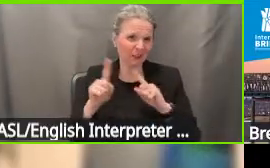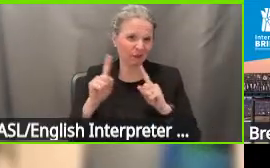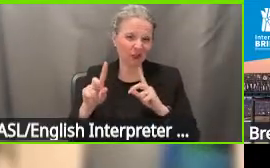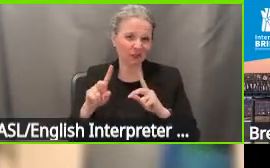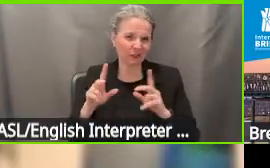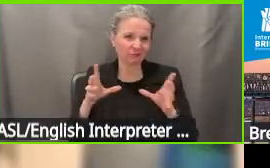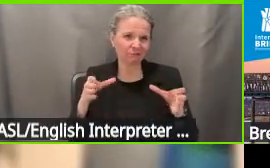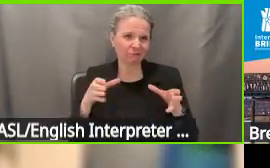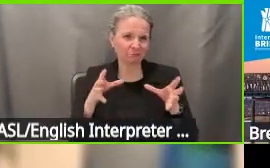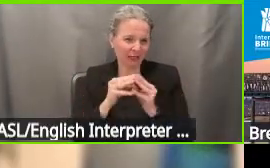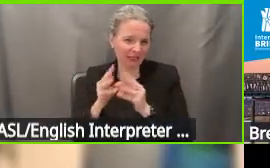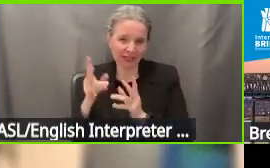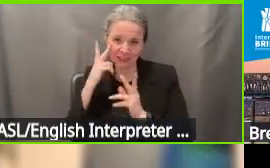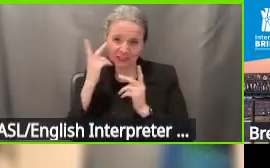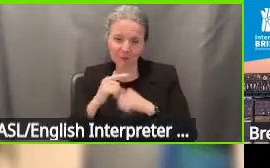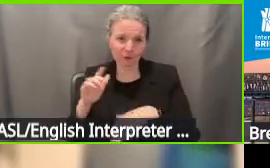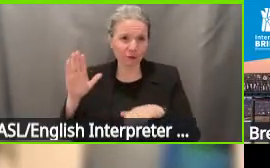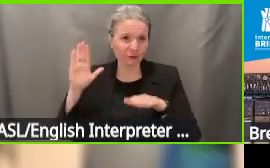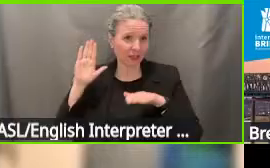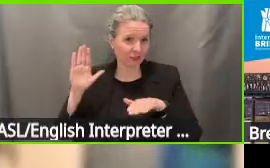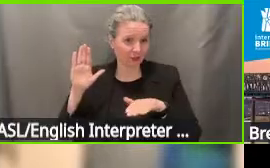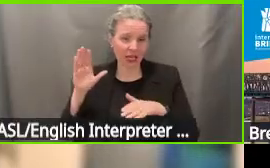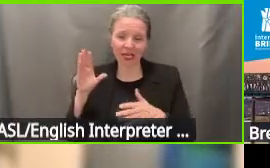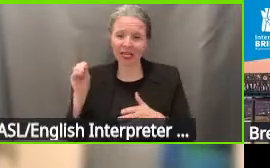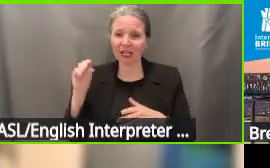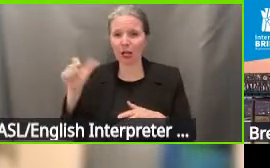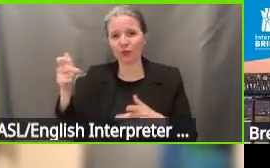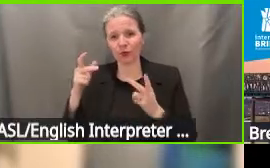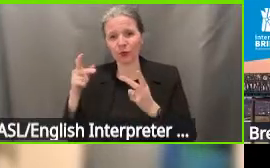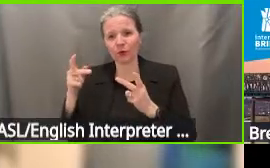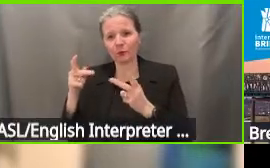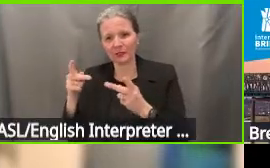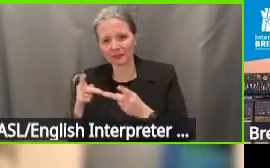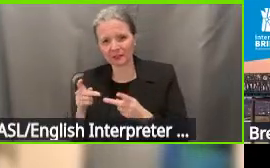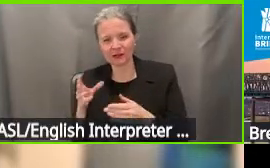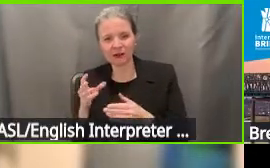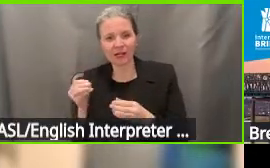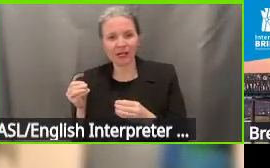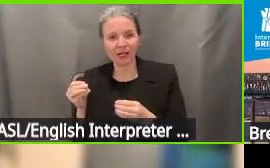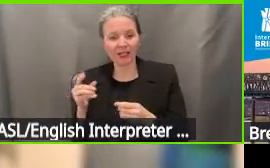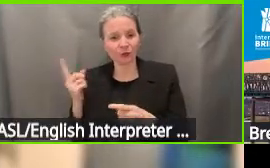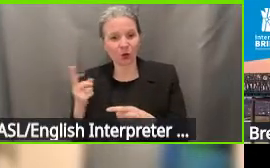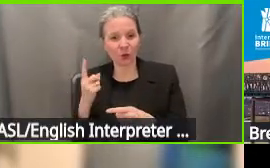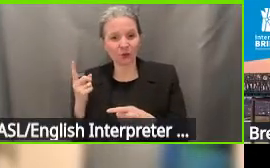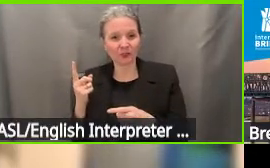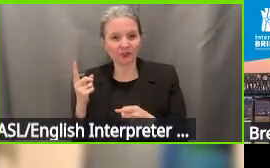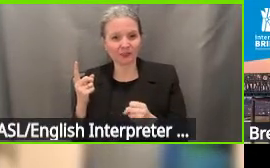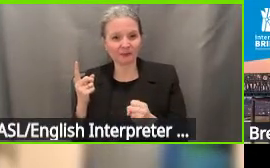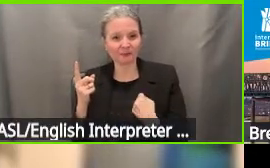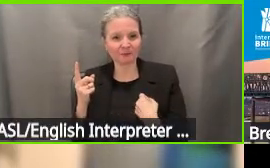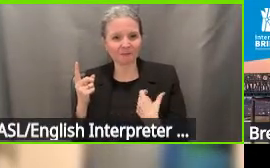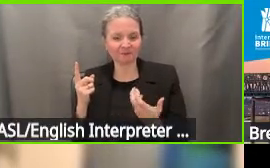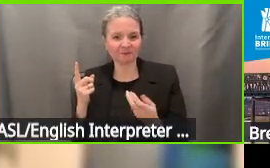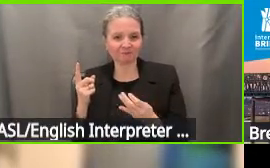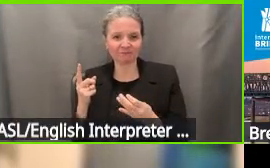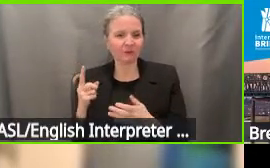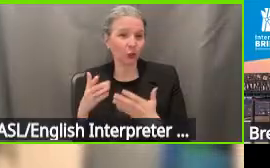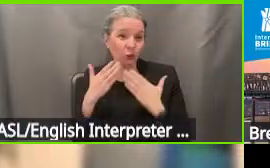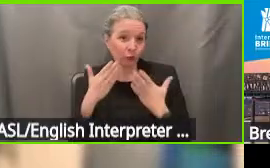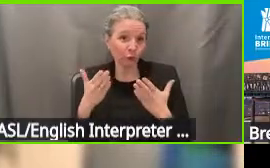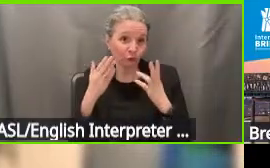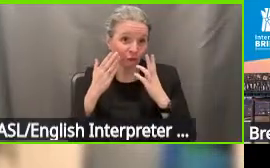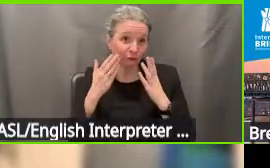I've seen some of you testify in other realms. It's always great to